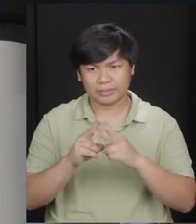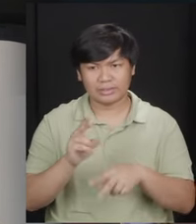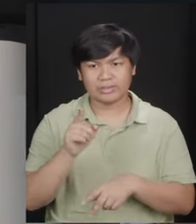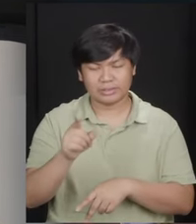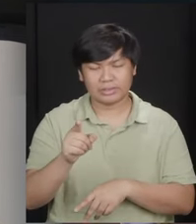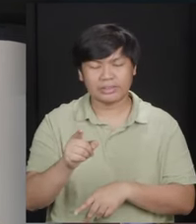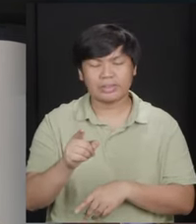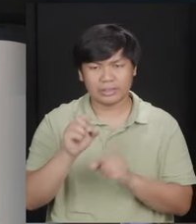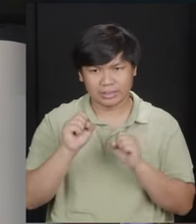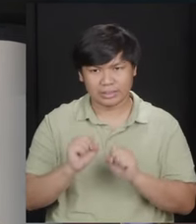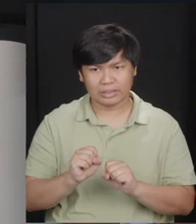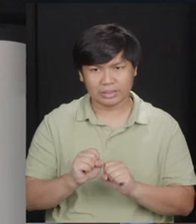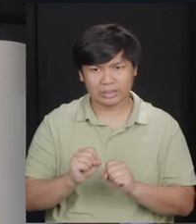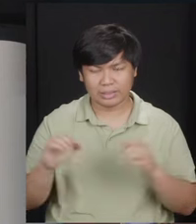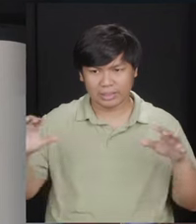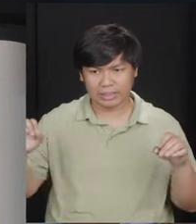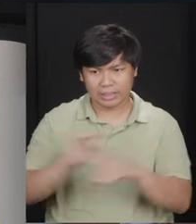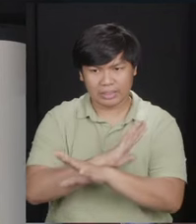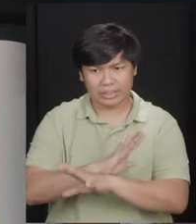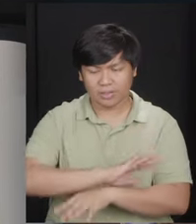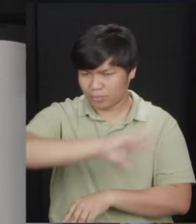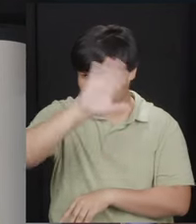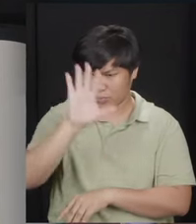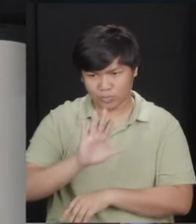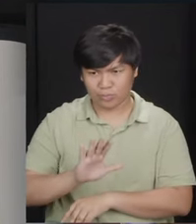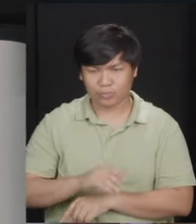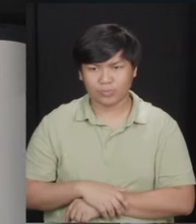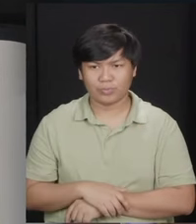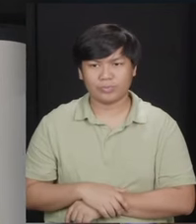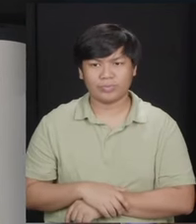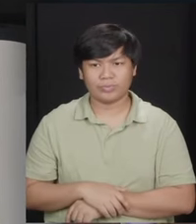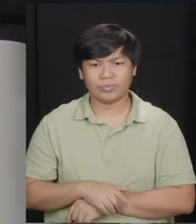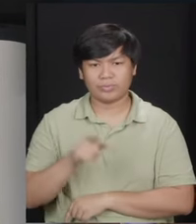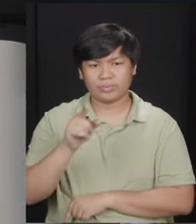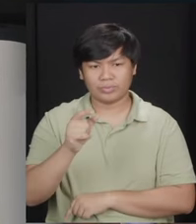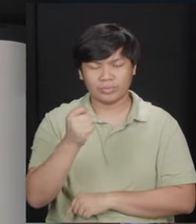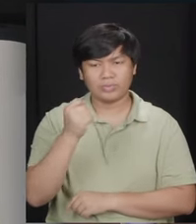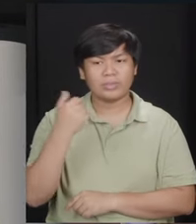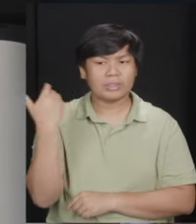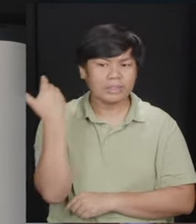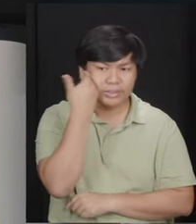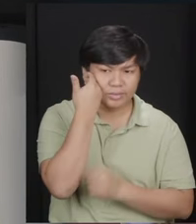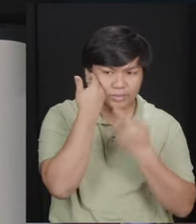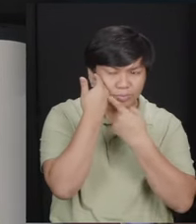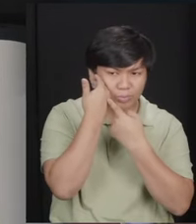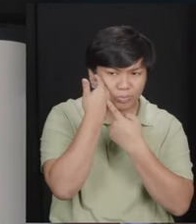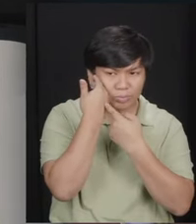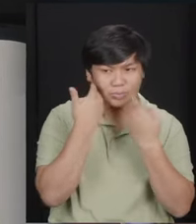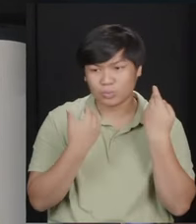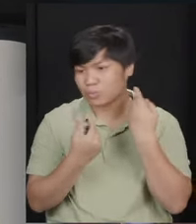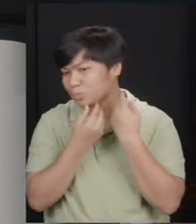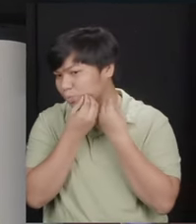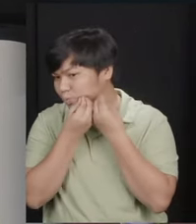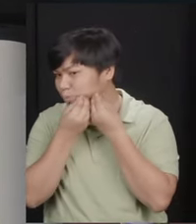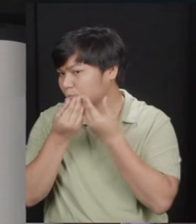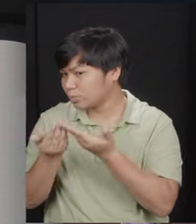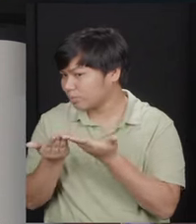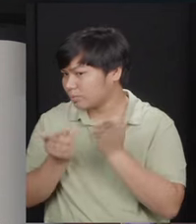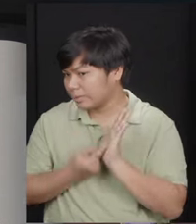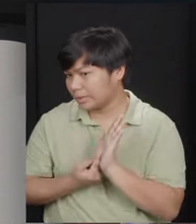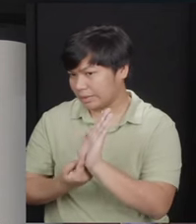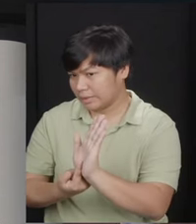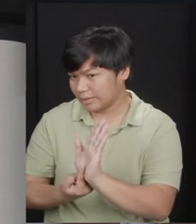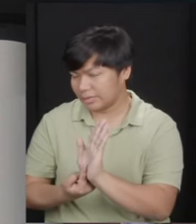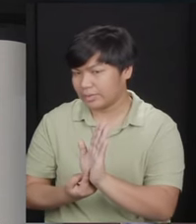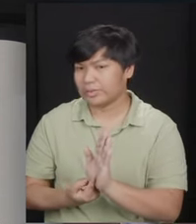take revenge, don't. And I want you to understand that turning the other cheek is more an illustration of a principle